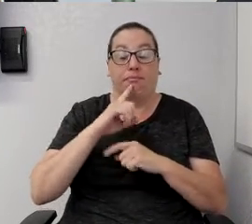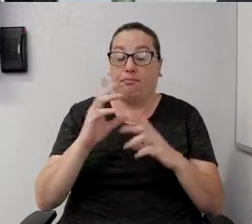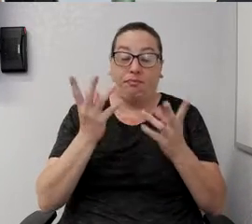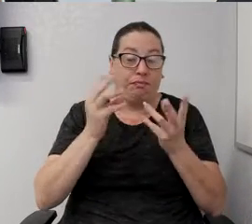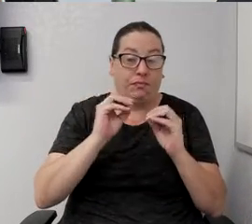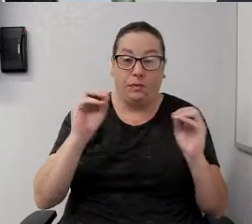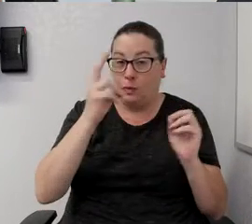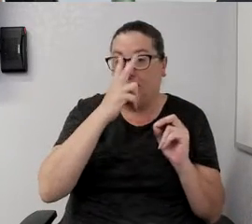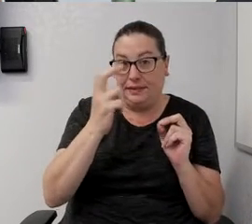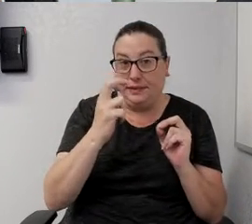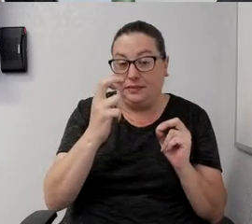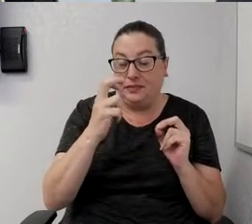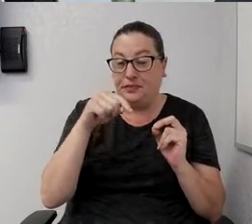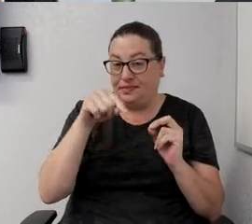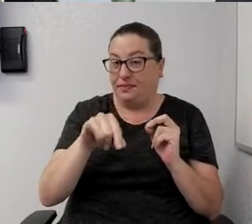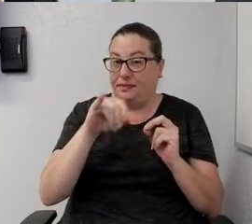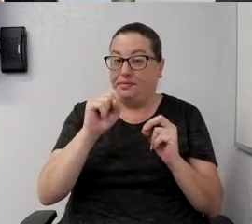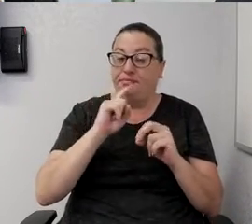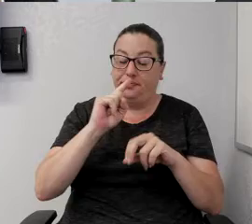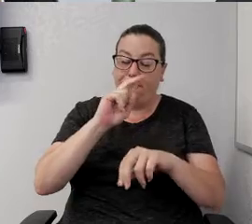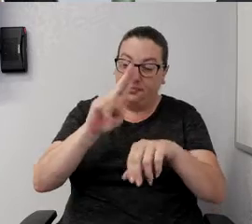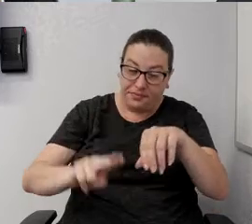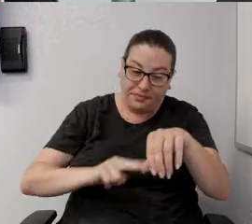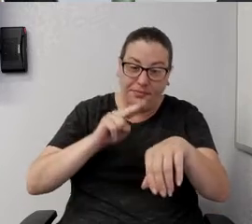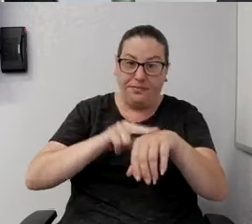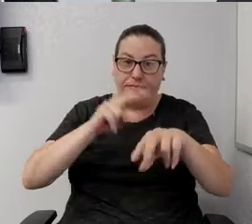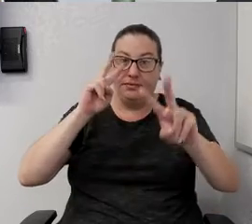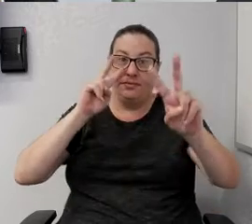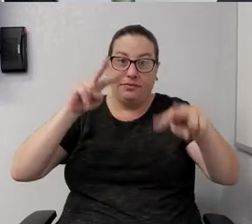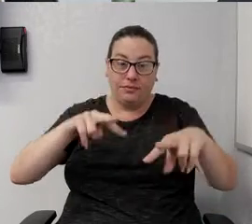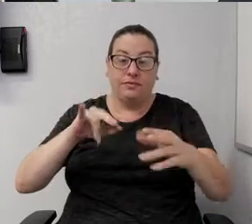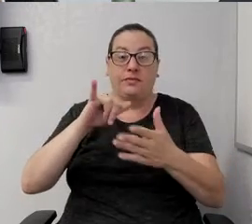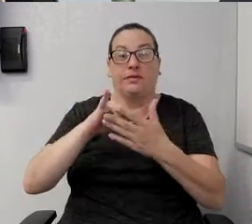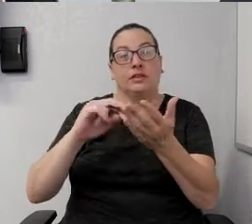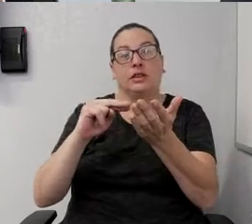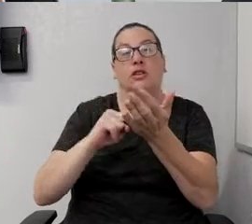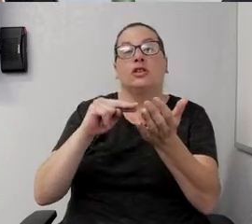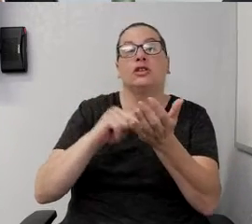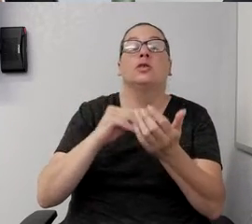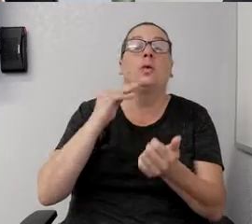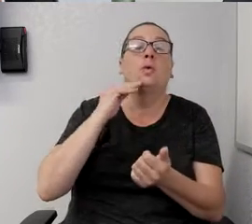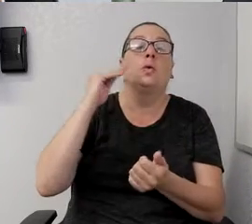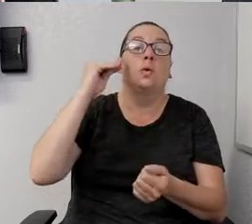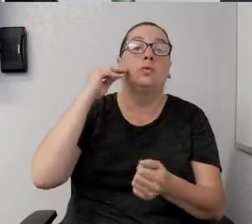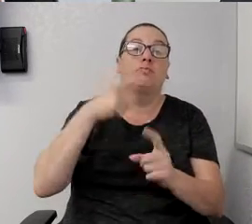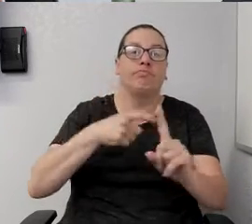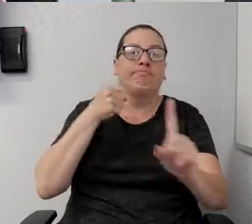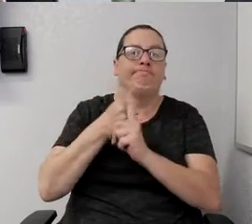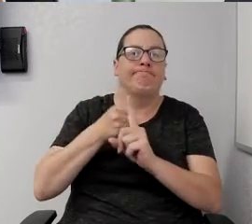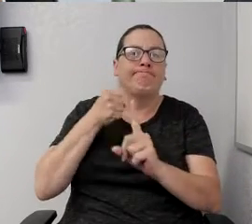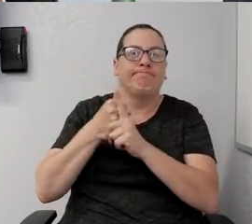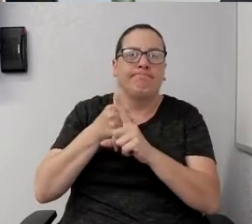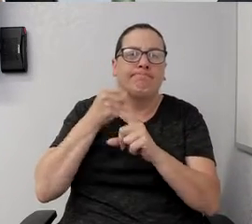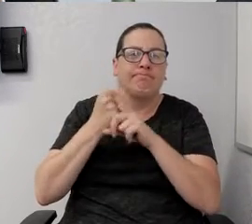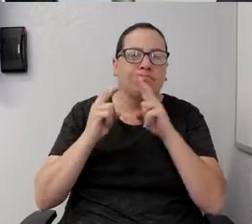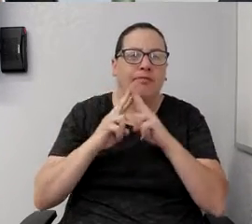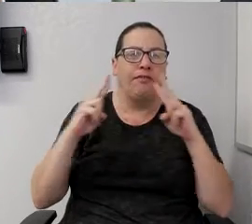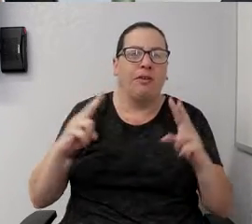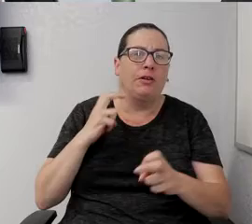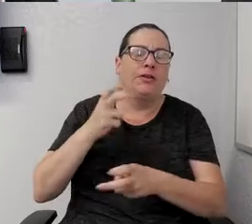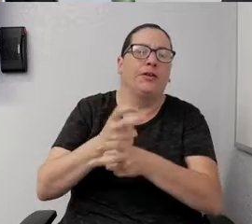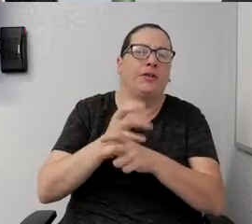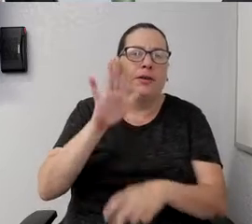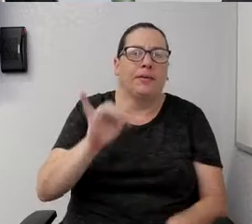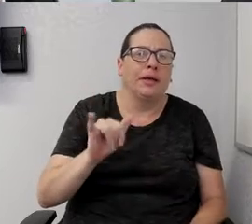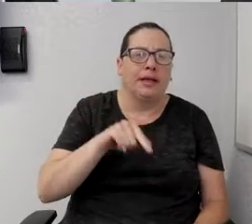is a national observation, is that nursing homes are being hit particularly hard by this virus. In